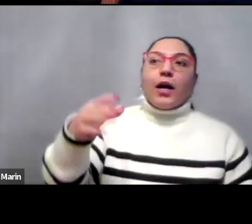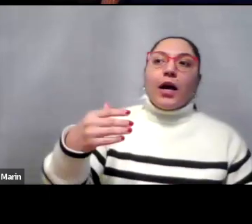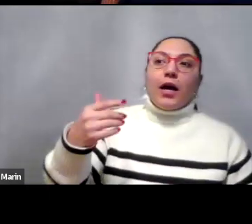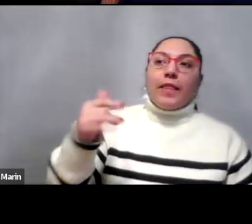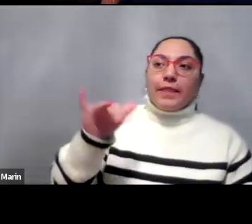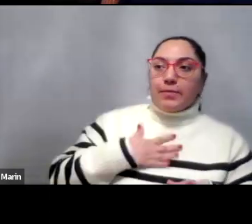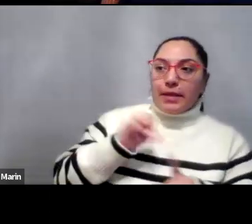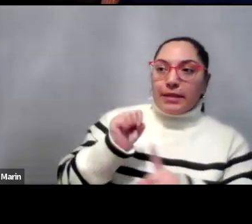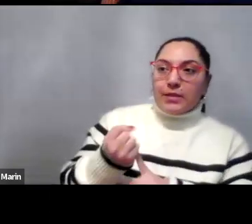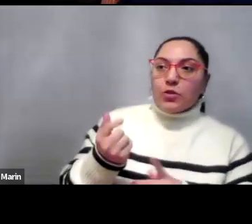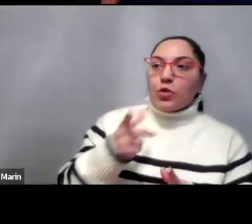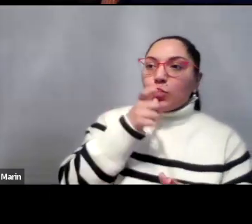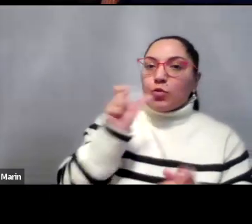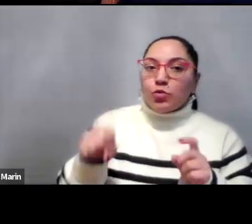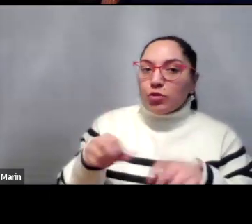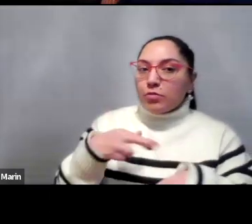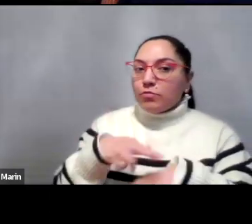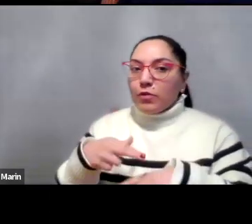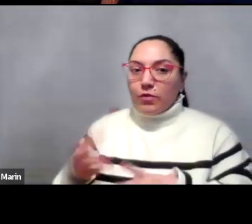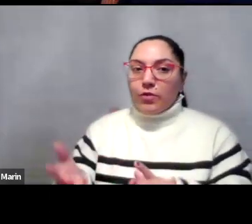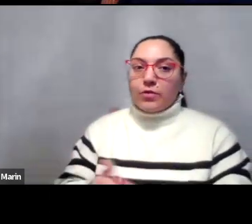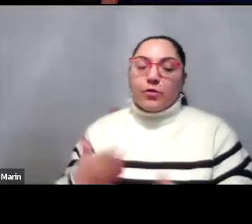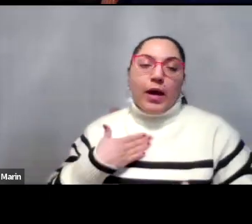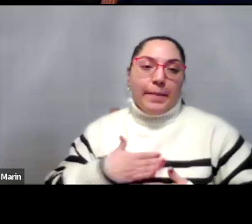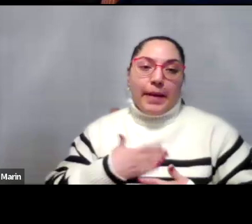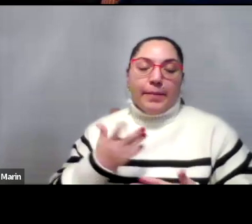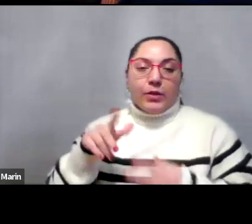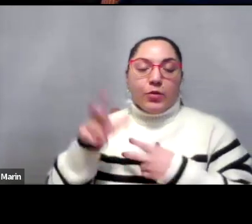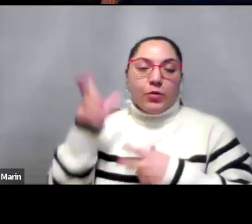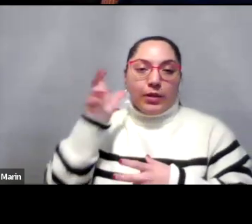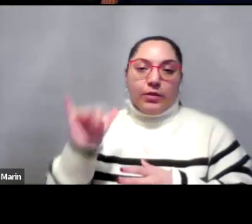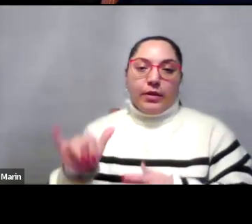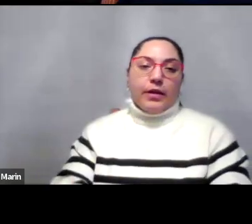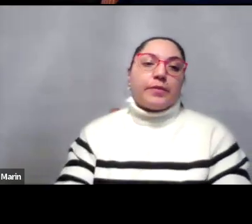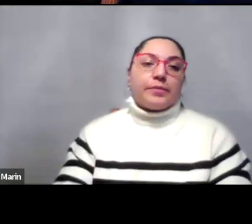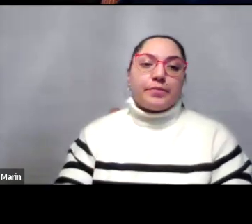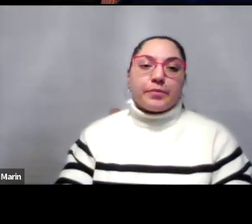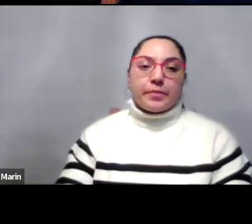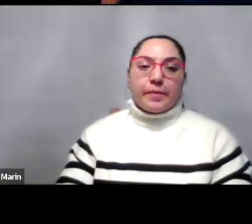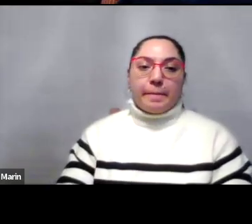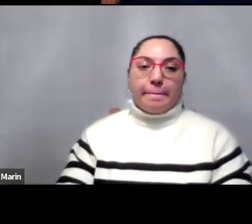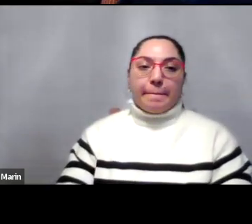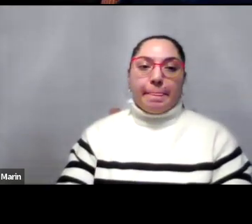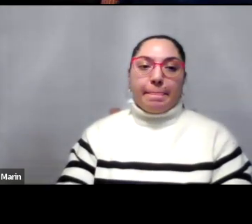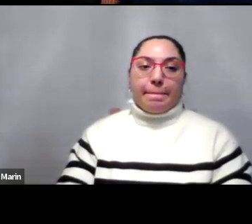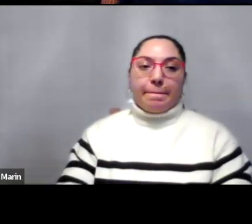to? I'm happy to have those conversations. Next slide, please.